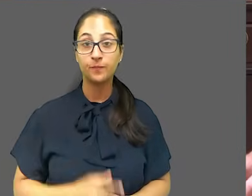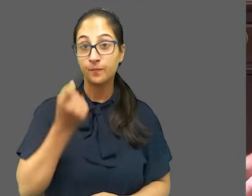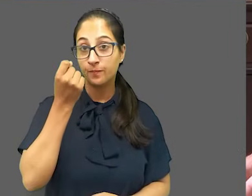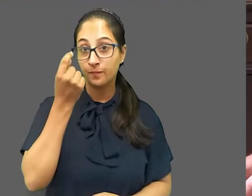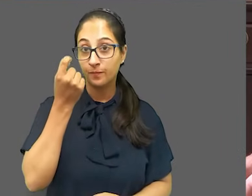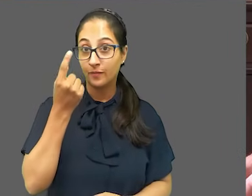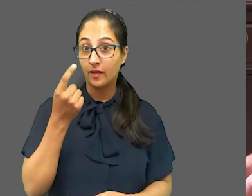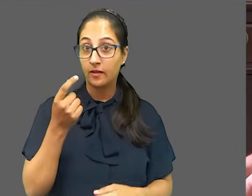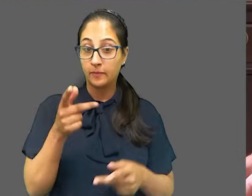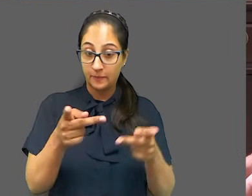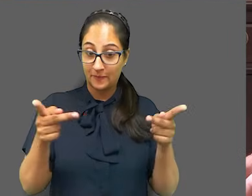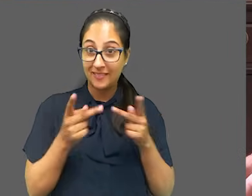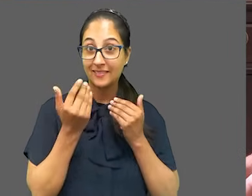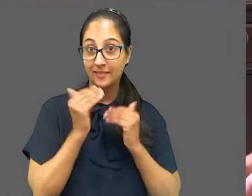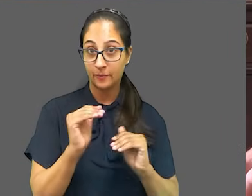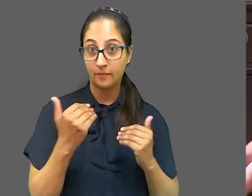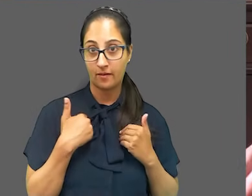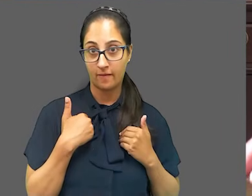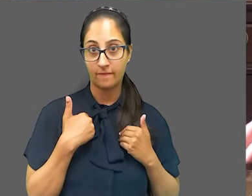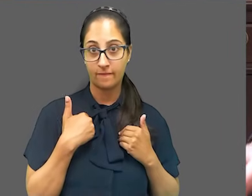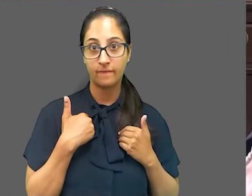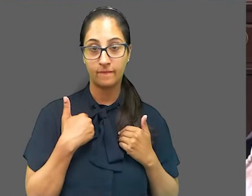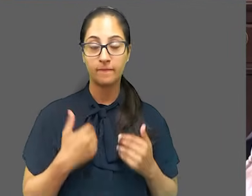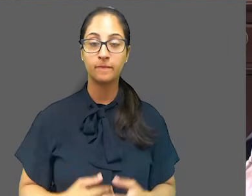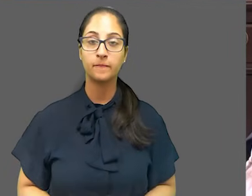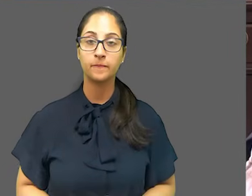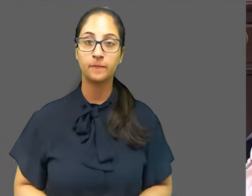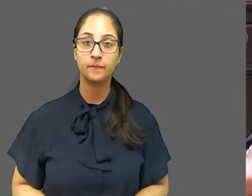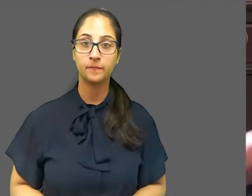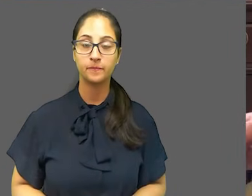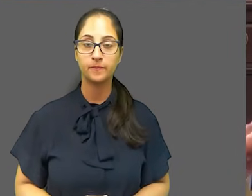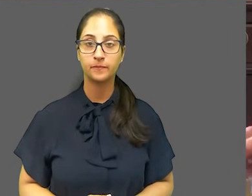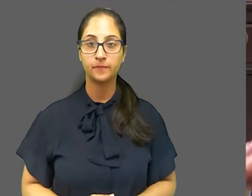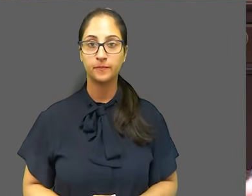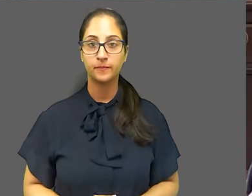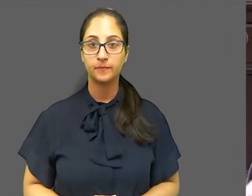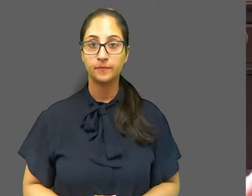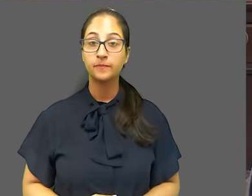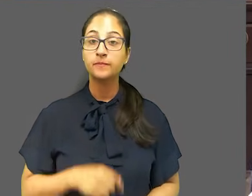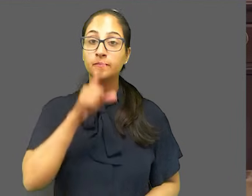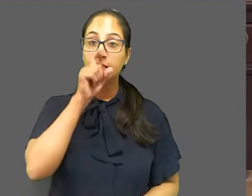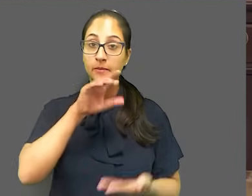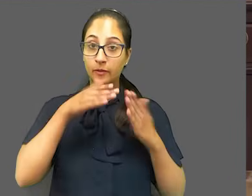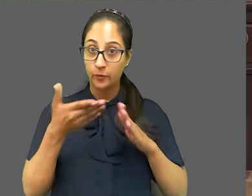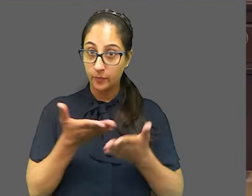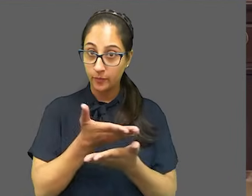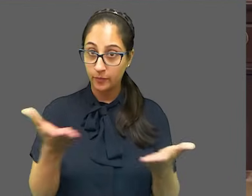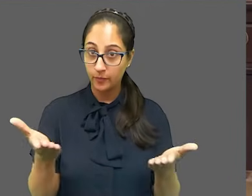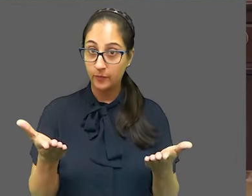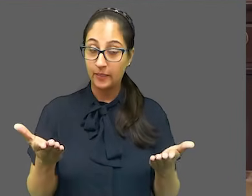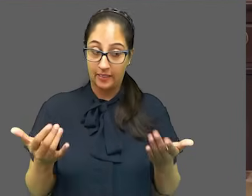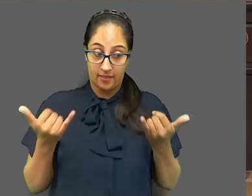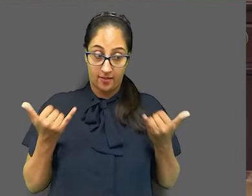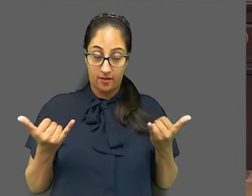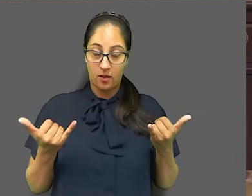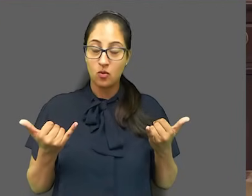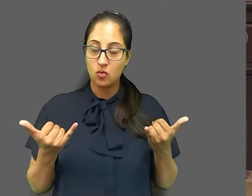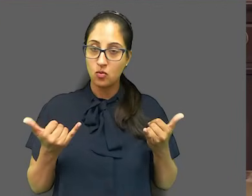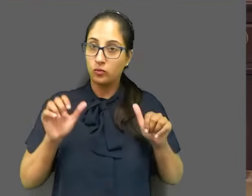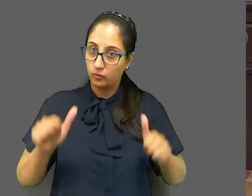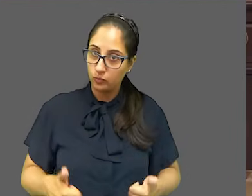Members of the Jamaat, we are living through an unusually difficult period in our